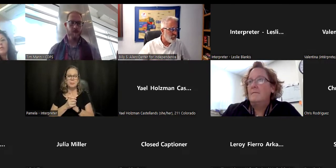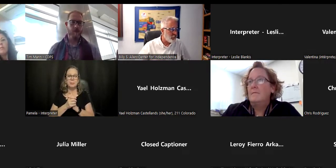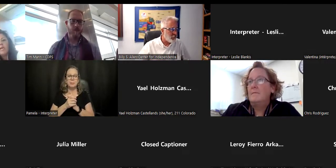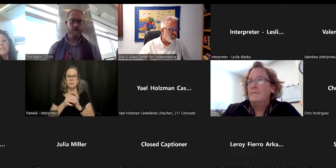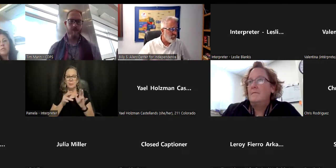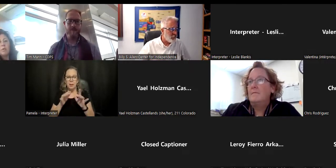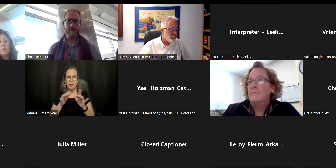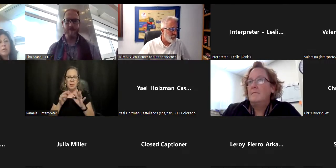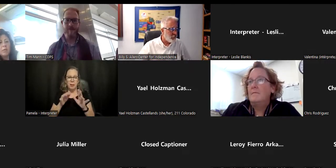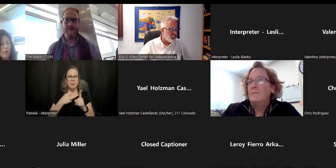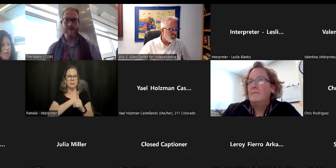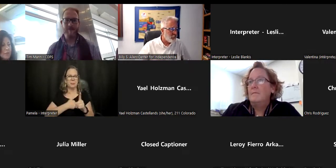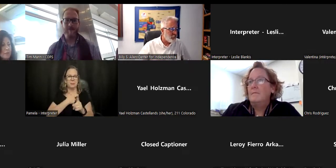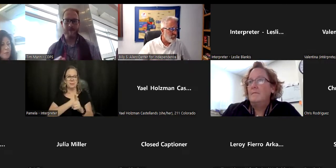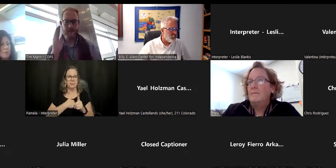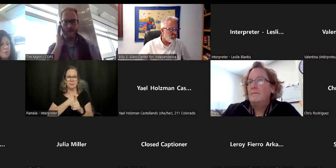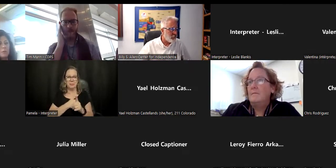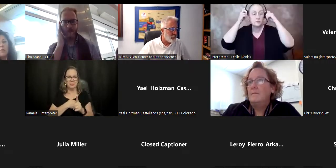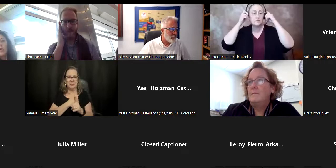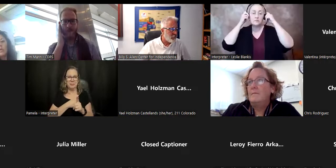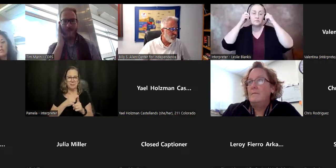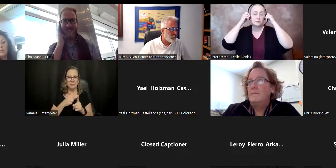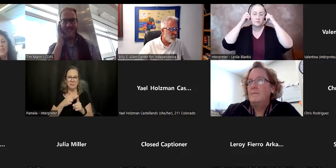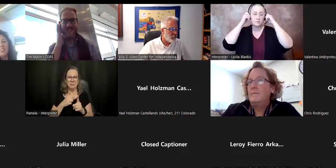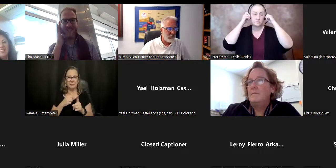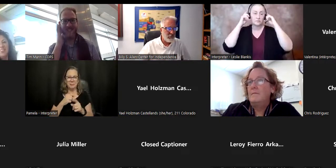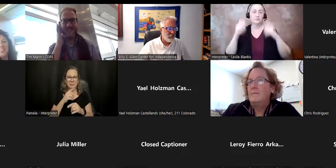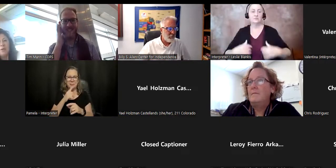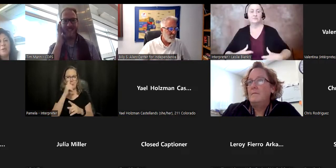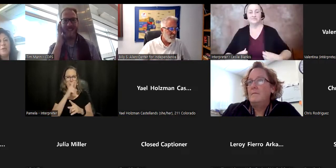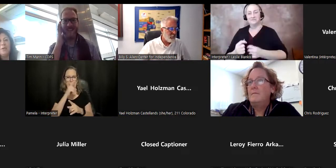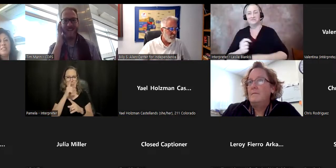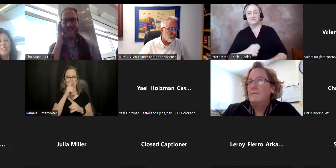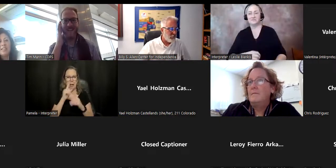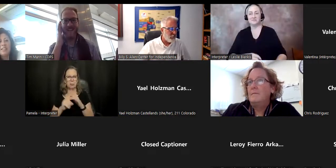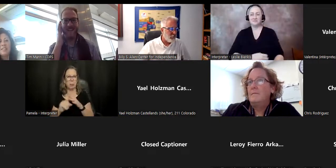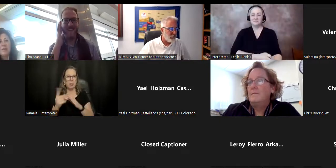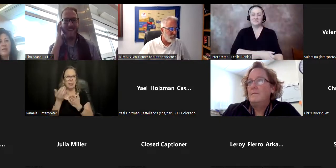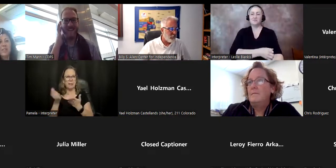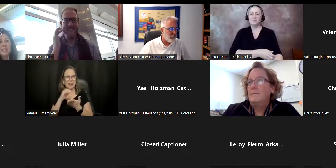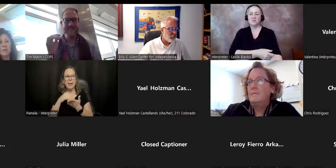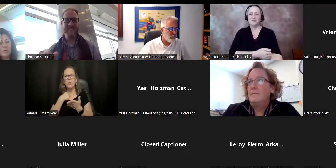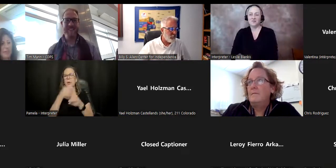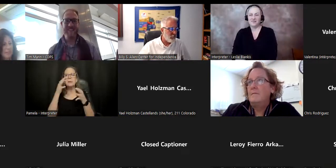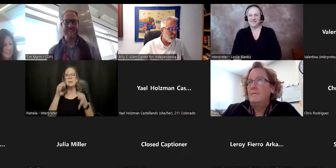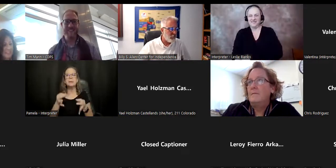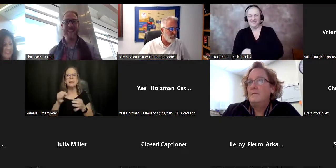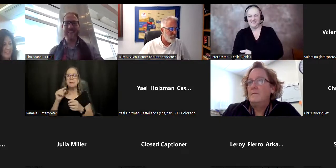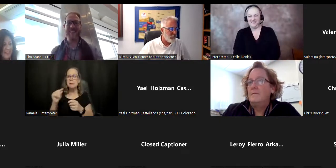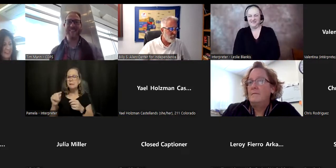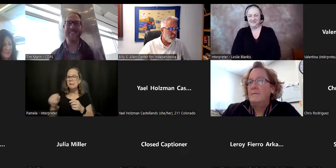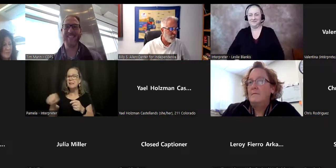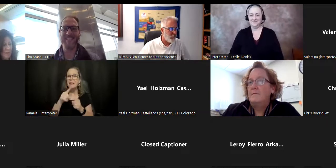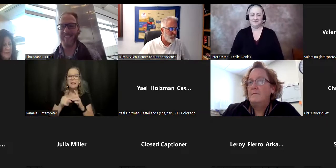Sorry, the mice is running away again. The rodents. we decided these little things run